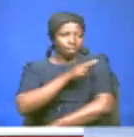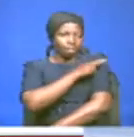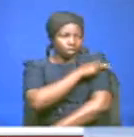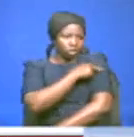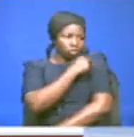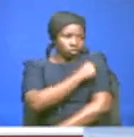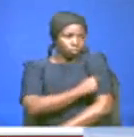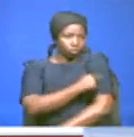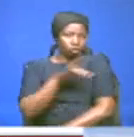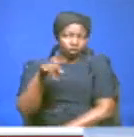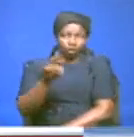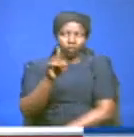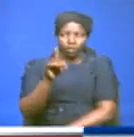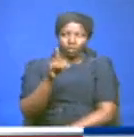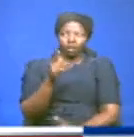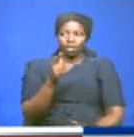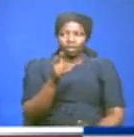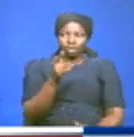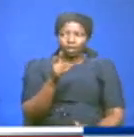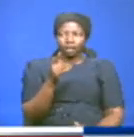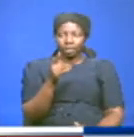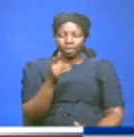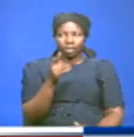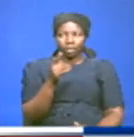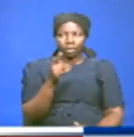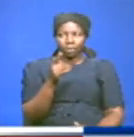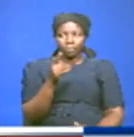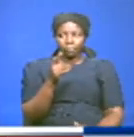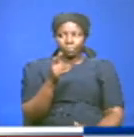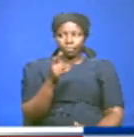She does not in any way, Mr. Kiogora, Honorable,